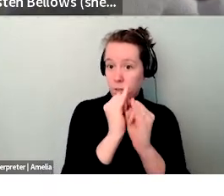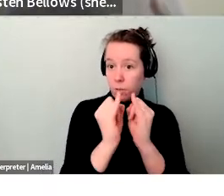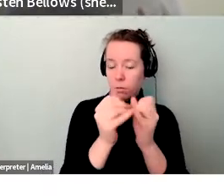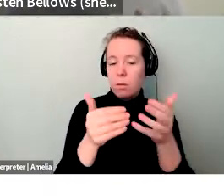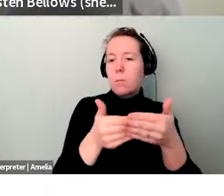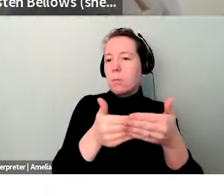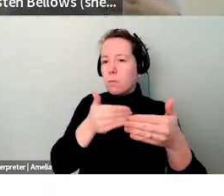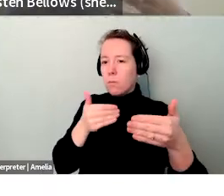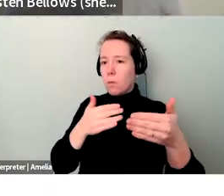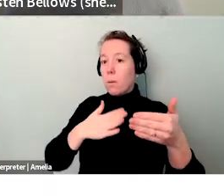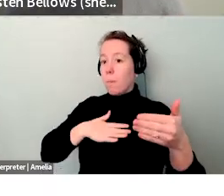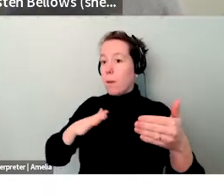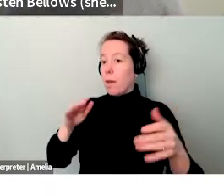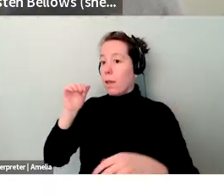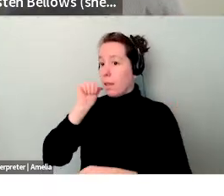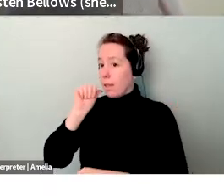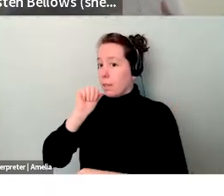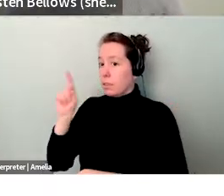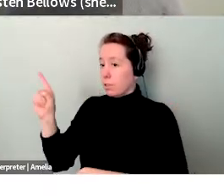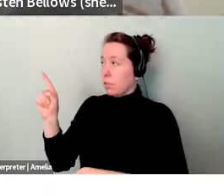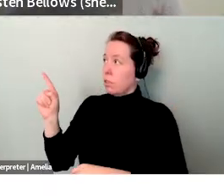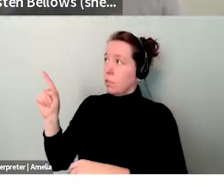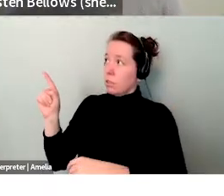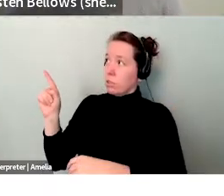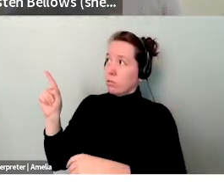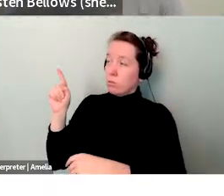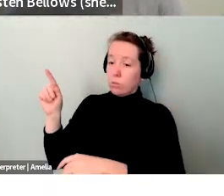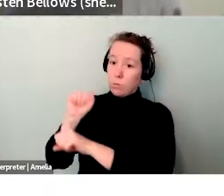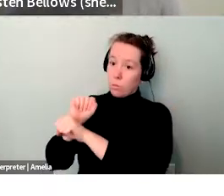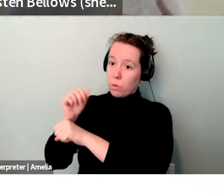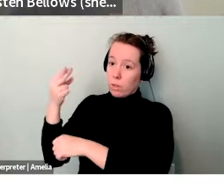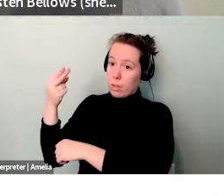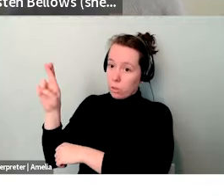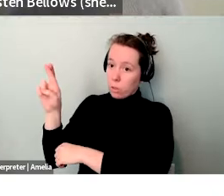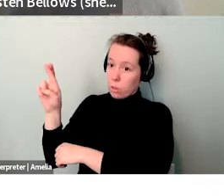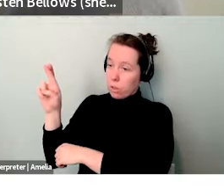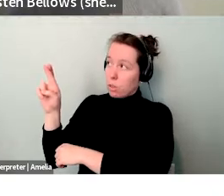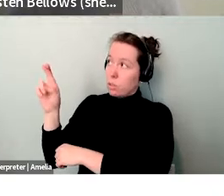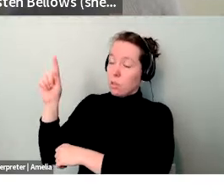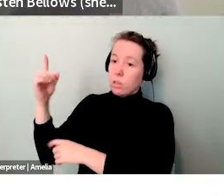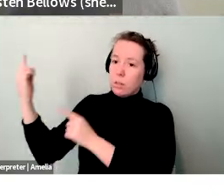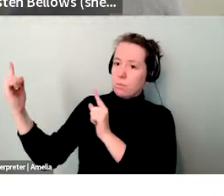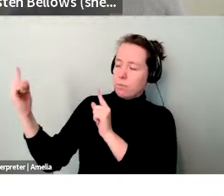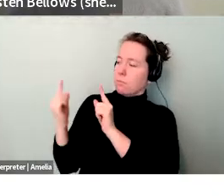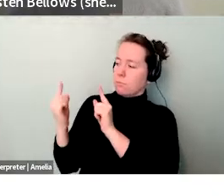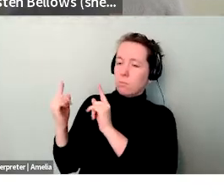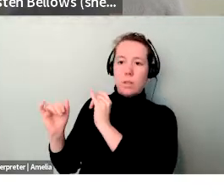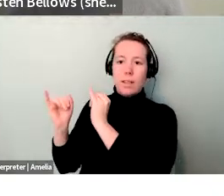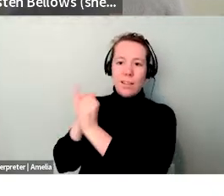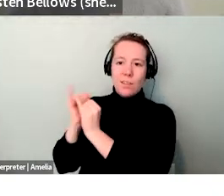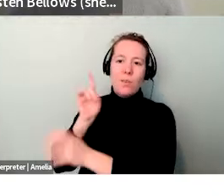HR, she coached me through like basically did like a mock interview,